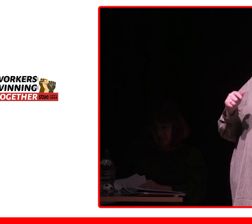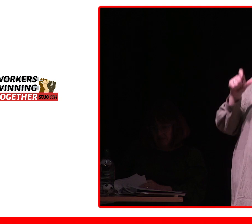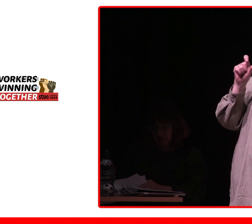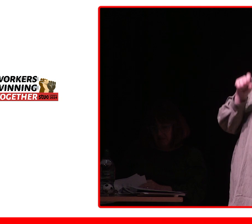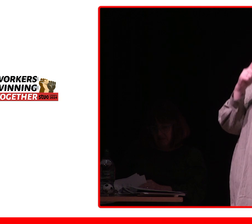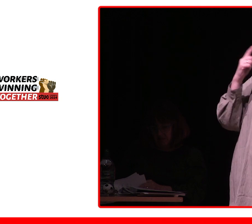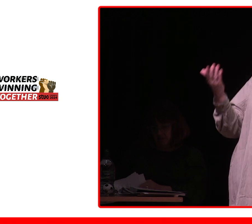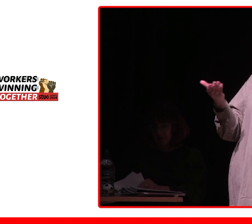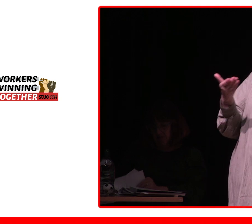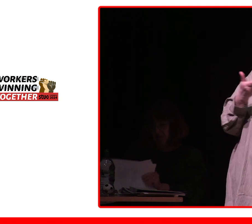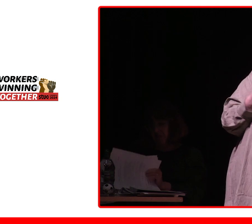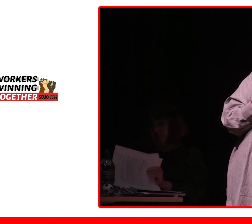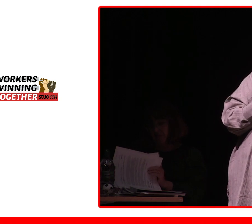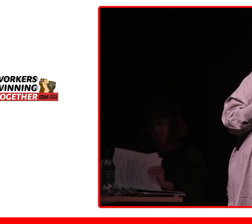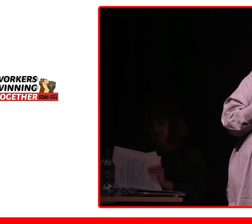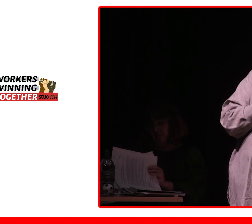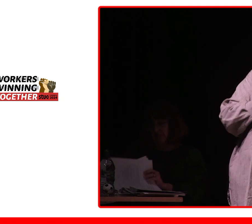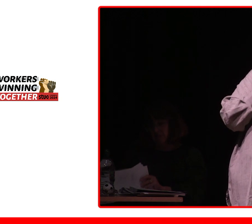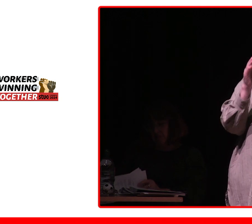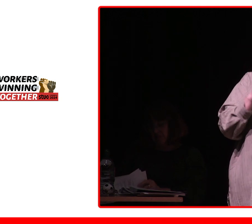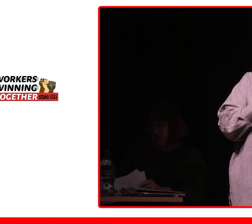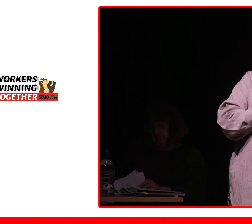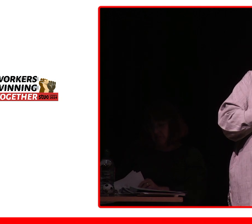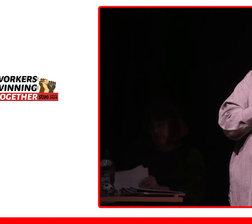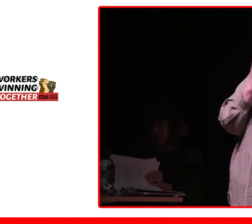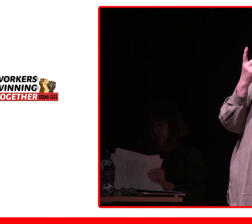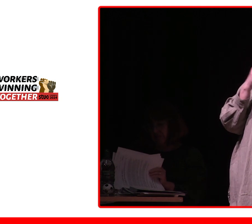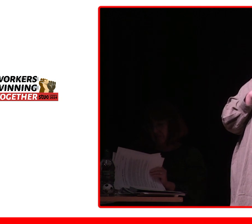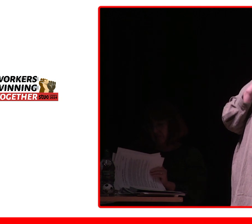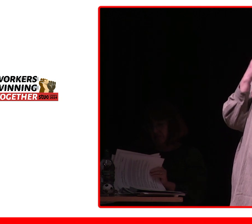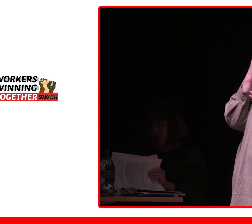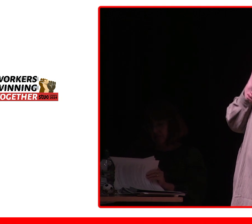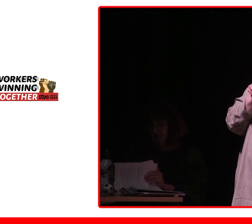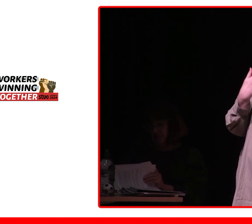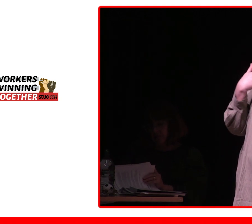contribute. So I'd ask the movers as they come up just to confirm that